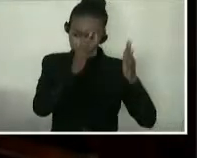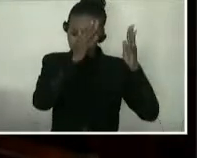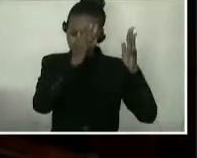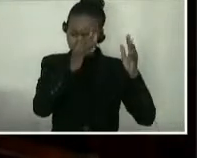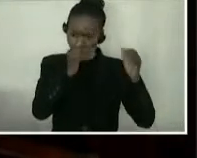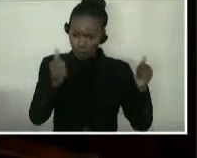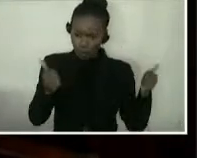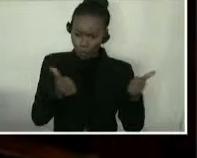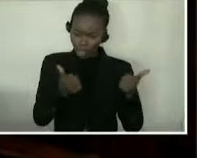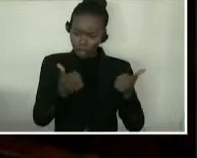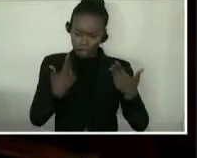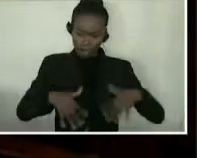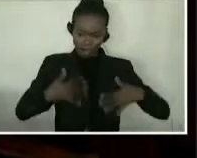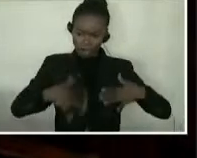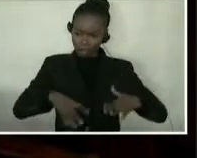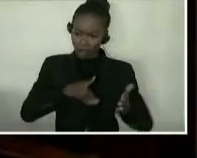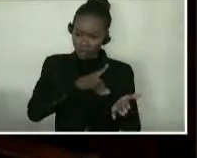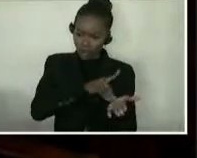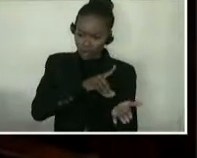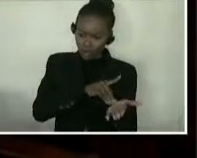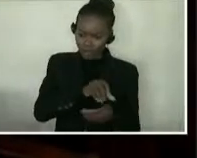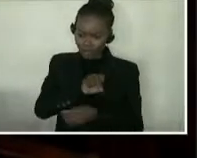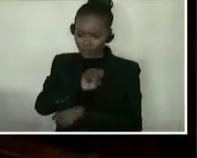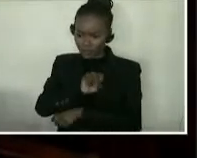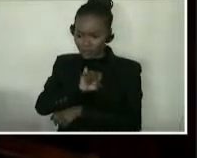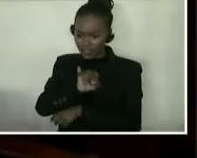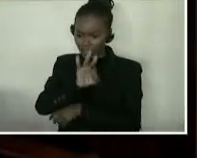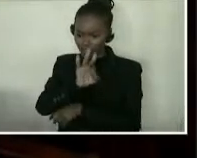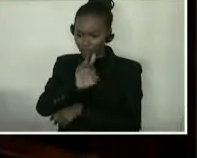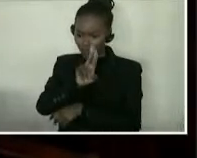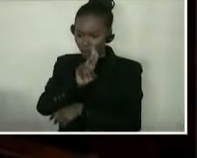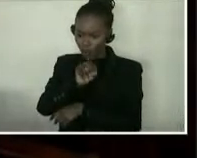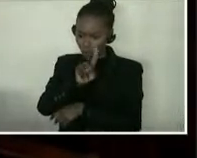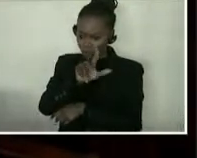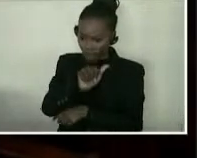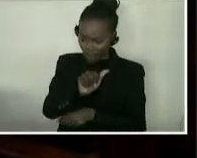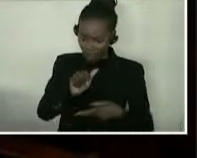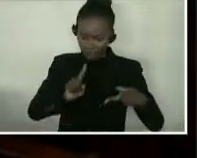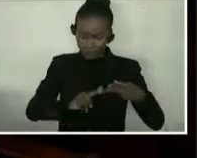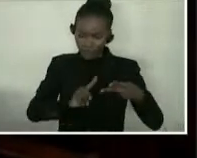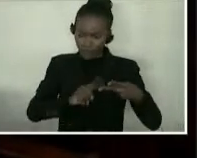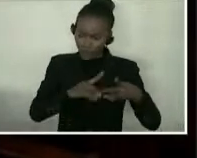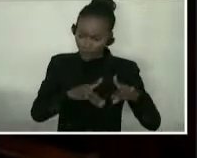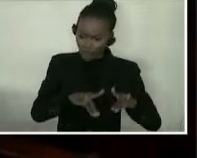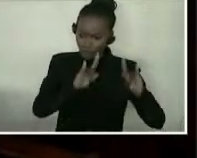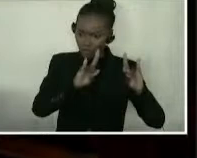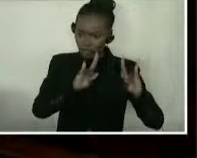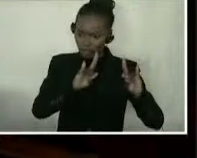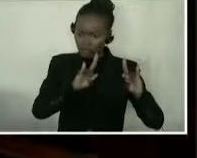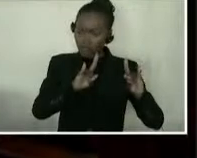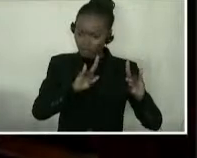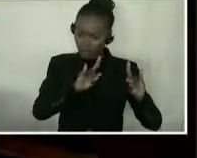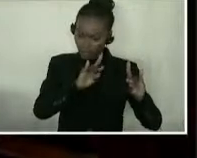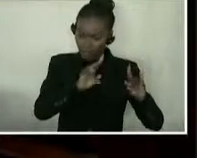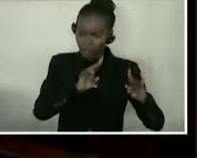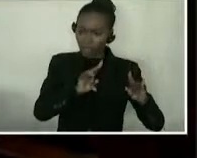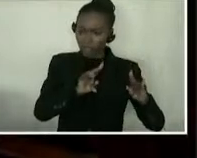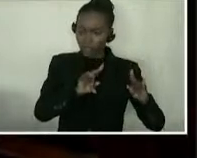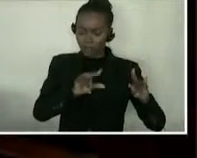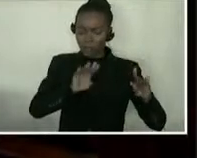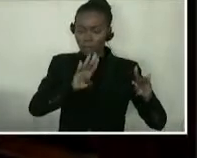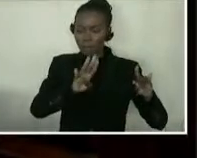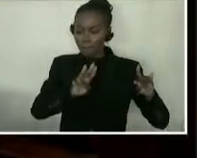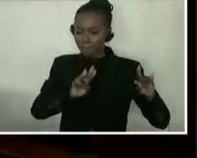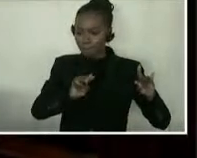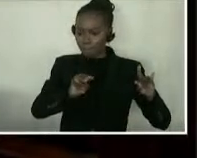with dr sefunda our honourable chairperson honorable mapena our mec